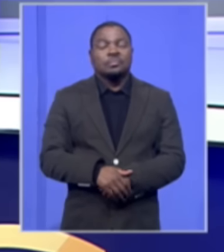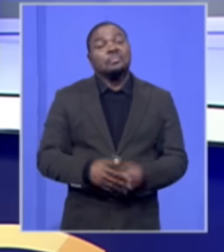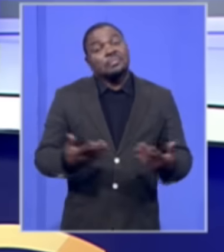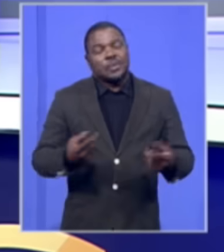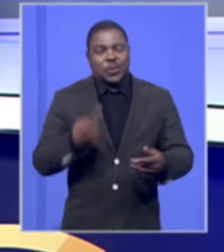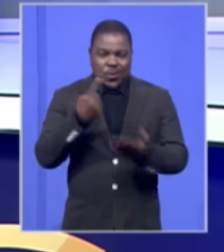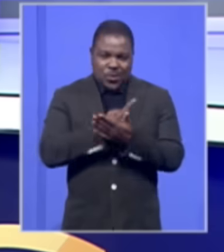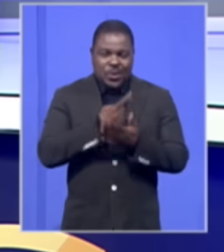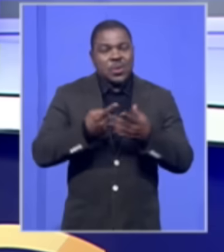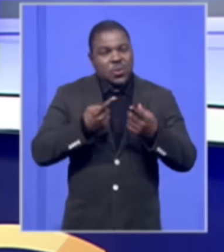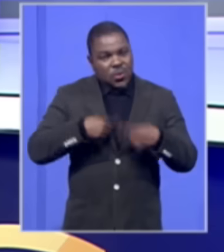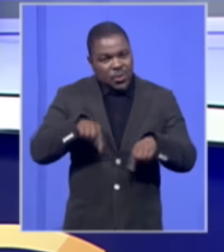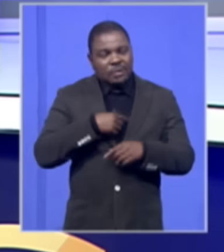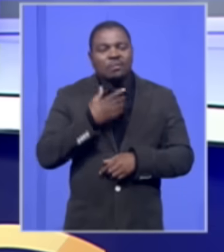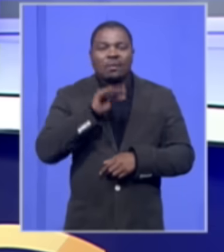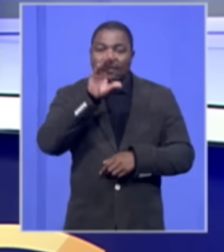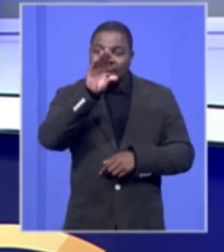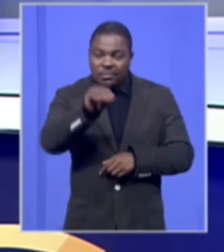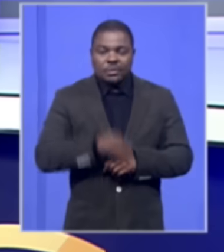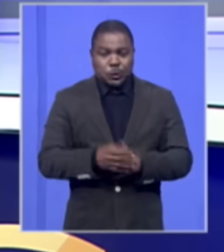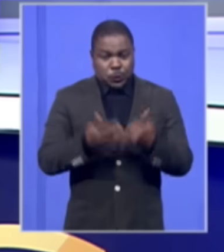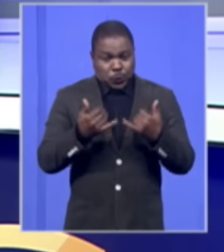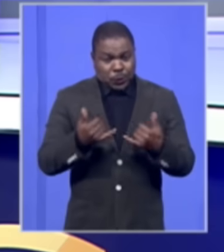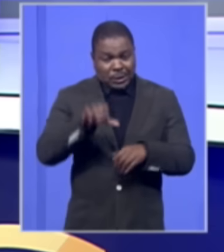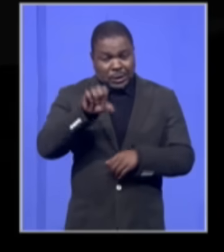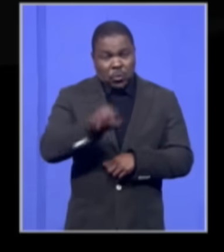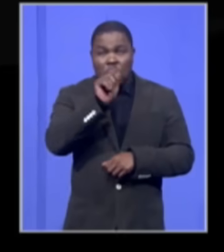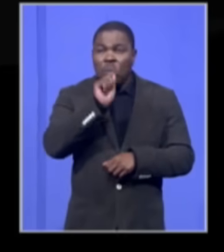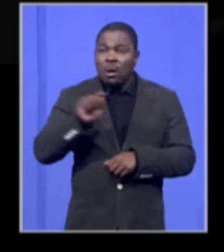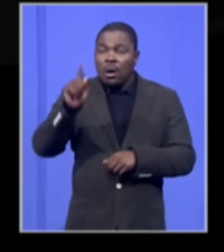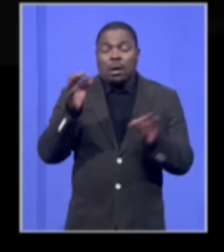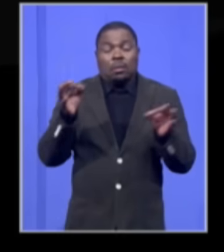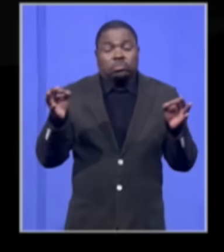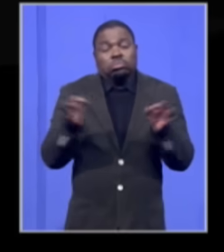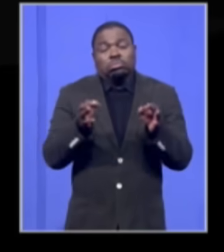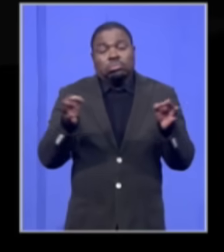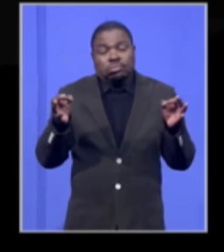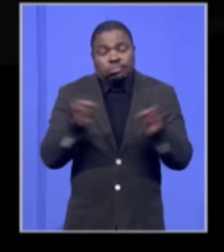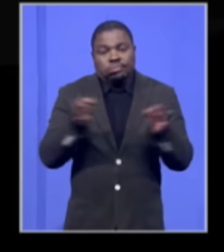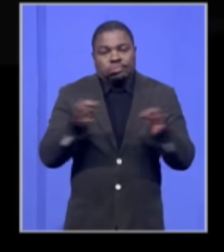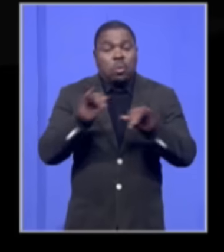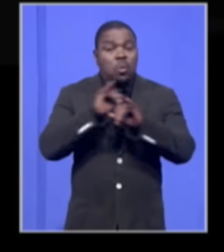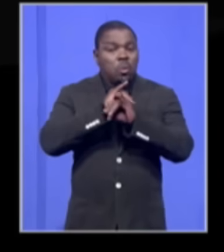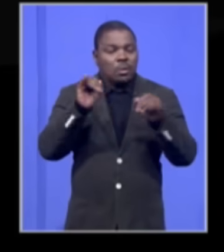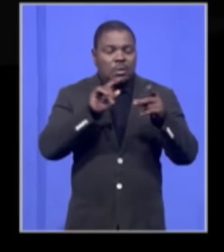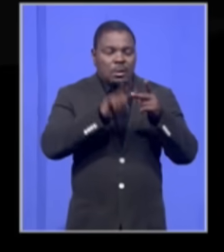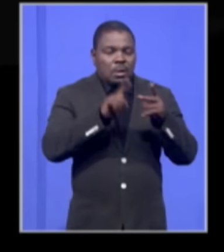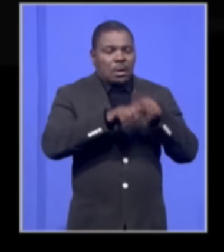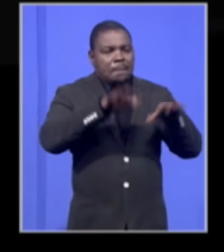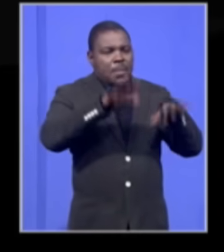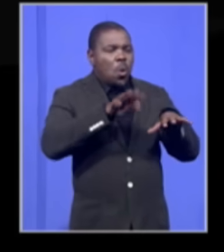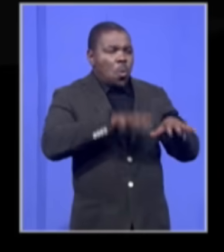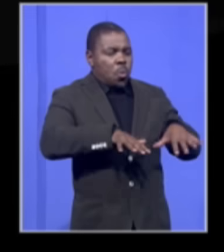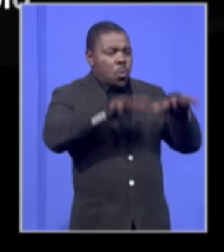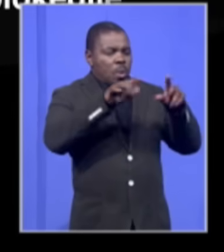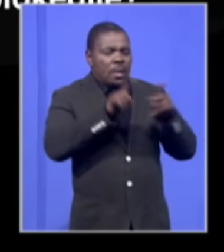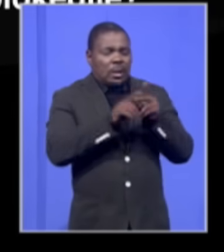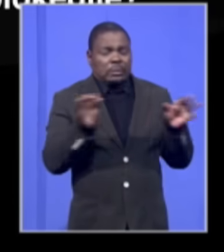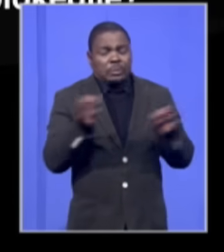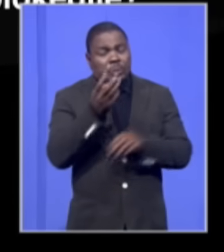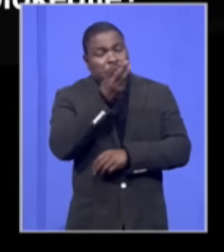Bjalo ka mehla re rile tše dingwe tša dikarolo tša Afrika Borwa di tšwela pele go itemogela maemo a boso kudu a mafula le motonyi wa go tsenelela le